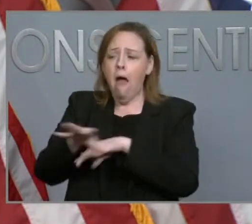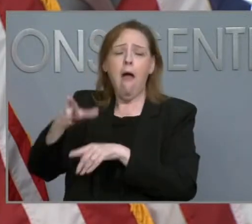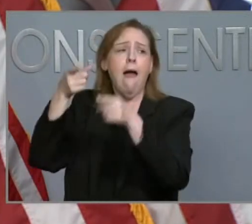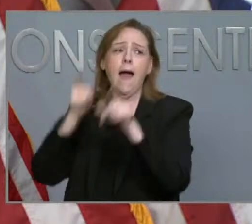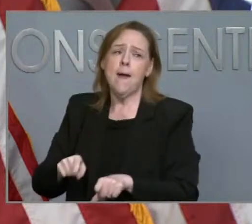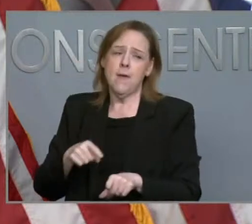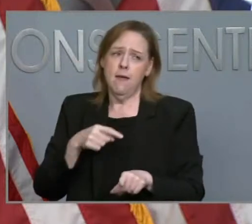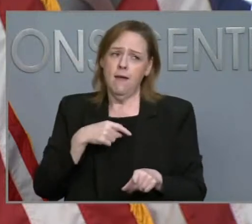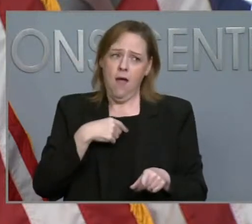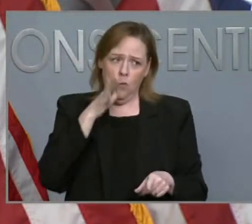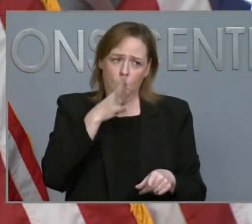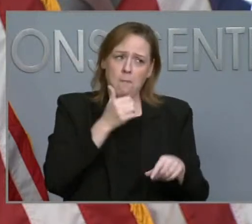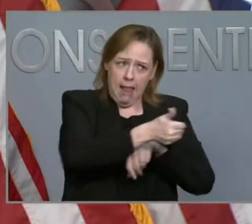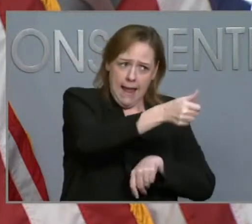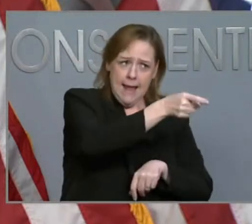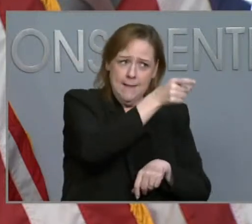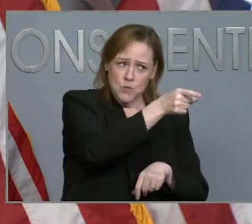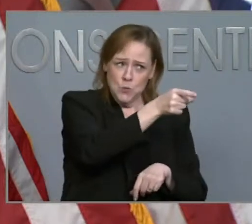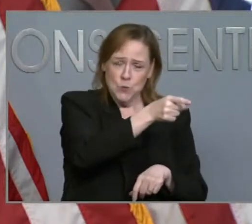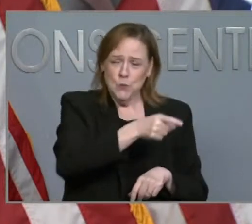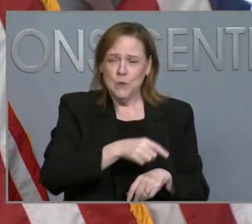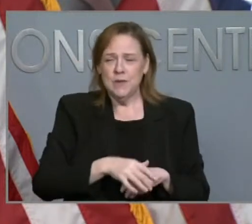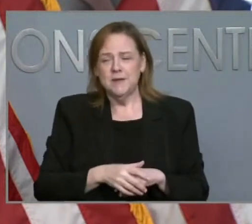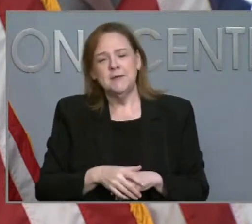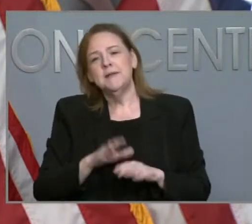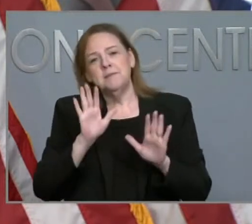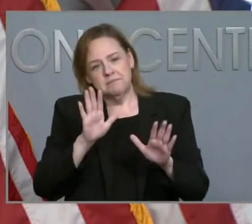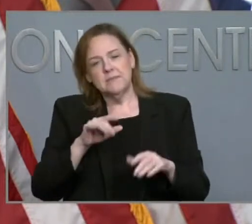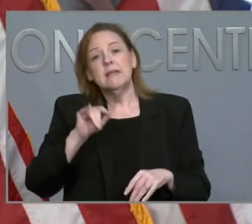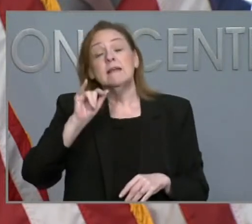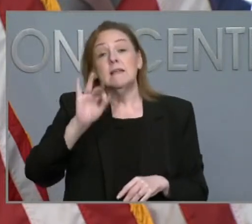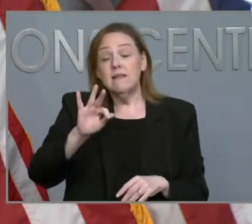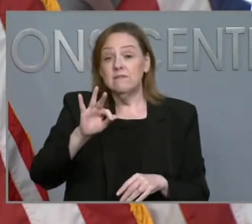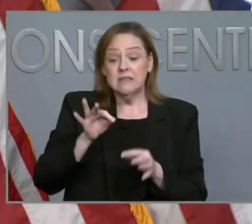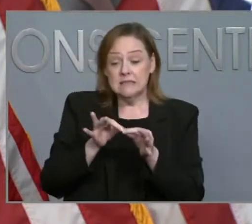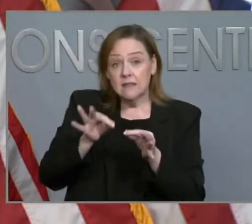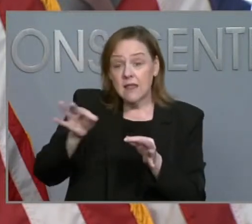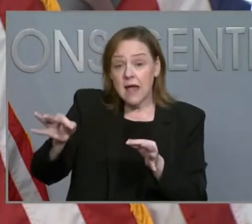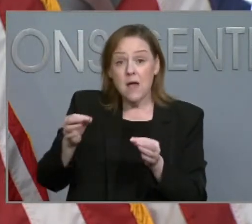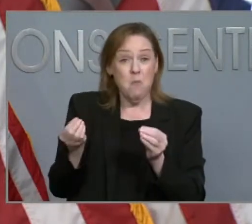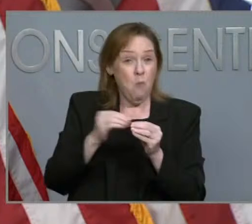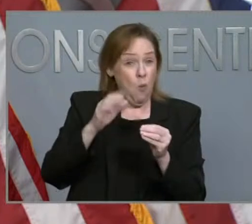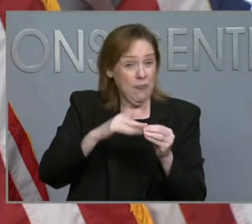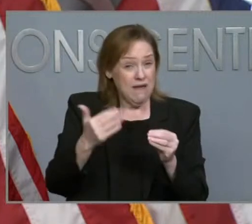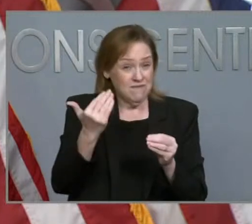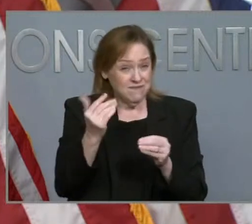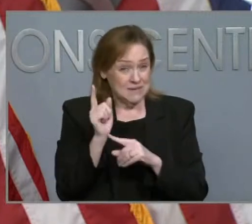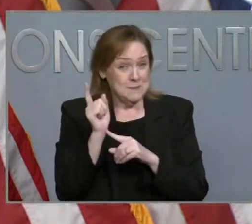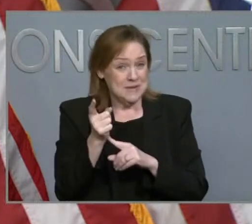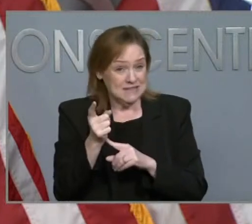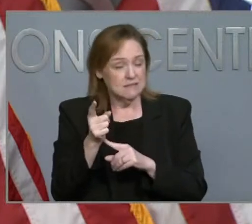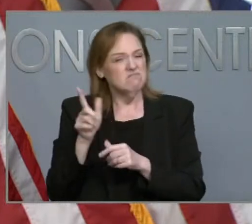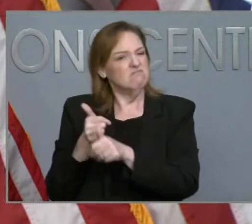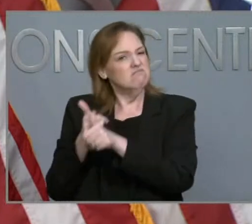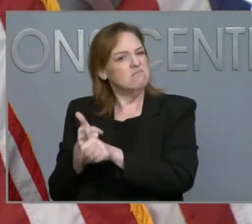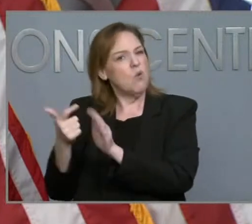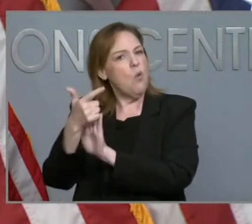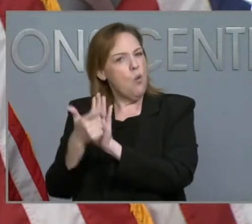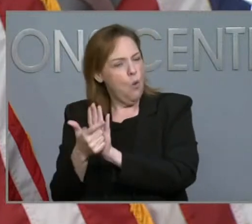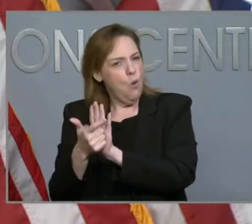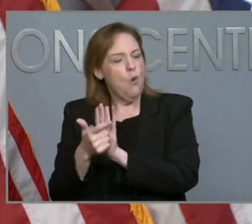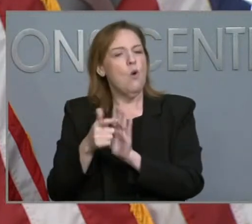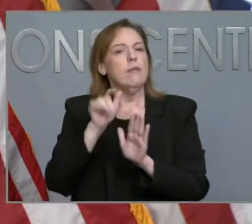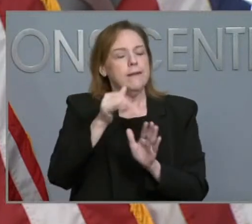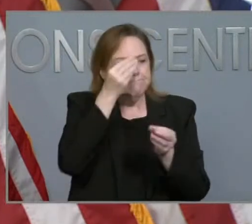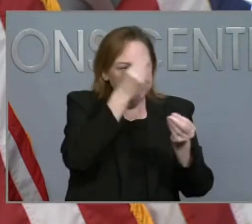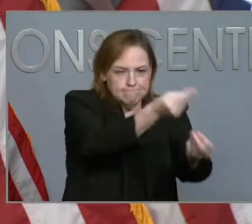No, so the way that our law is written, if there is a delay that extends more than 15 minutes or more, then that is something that gets